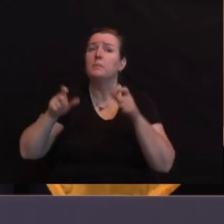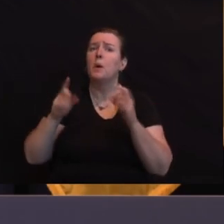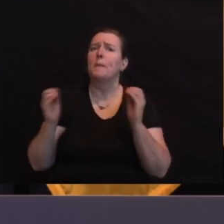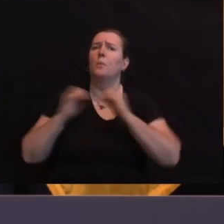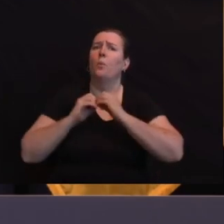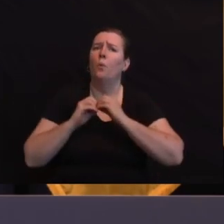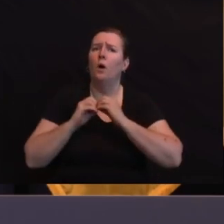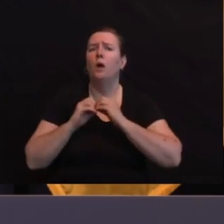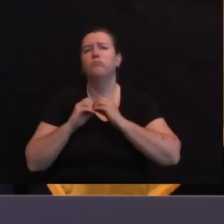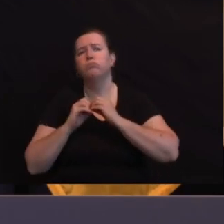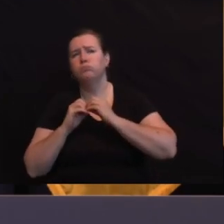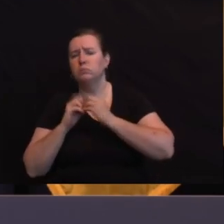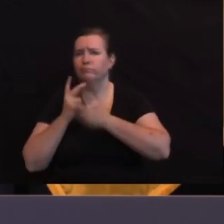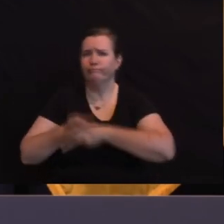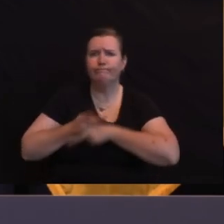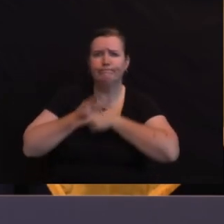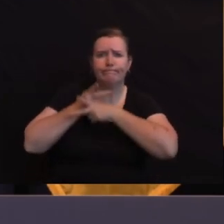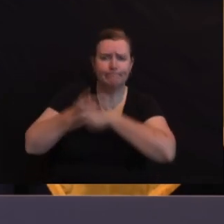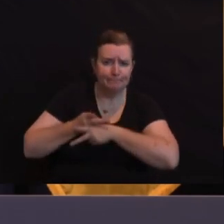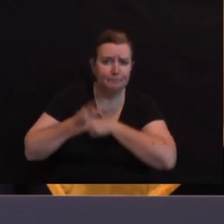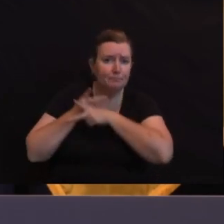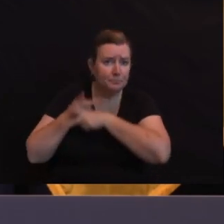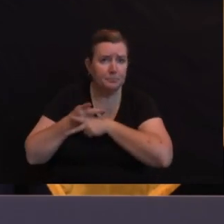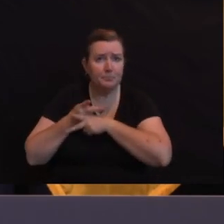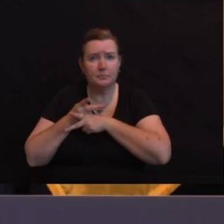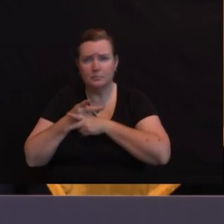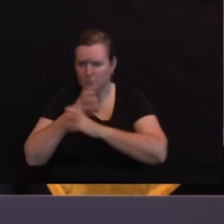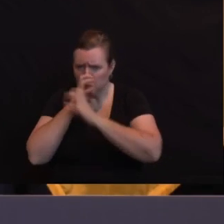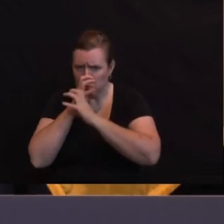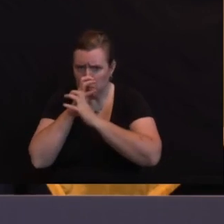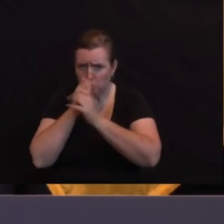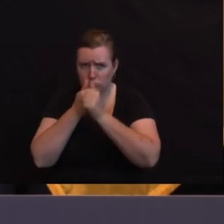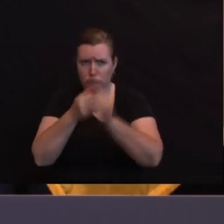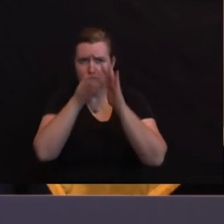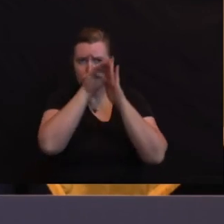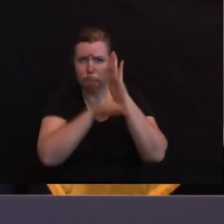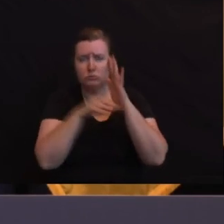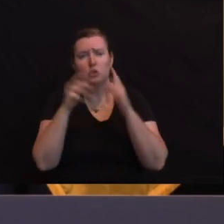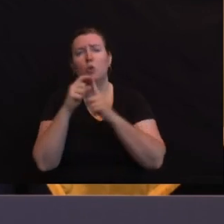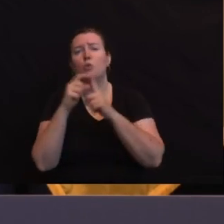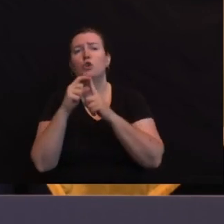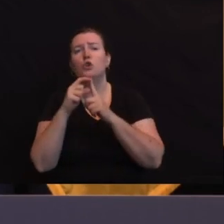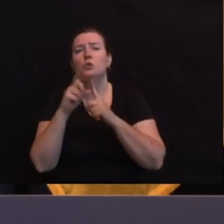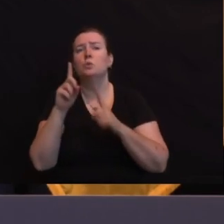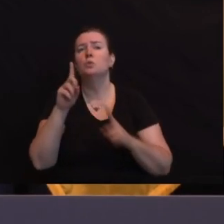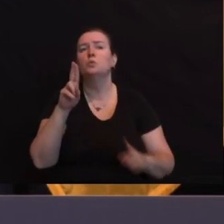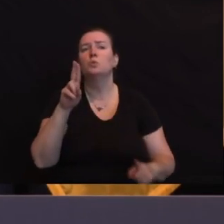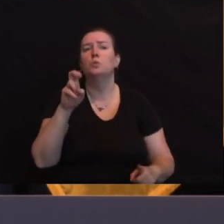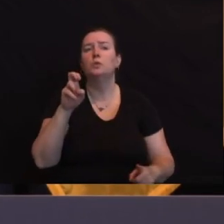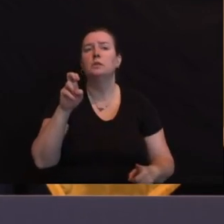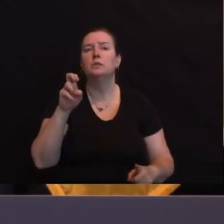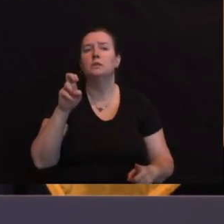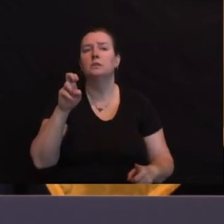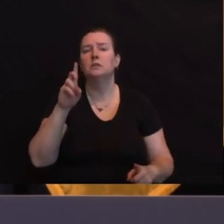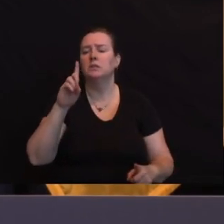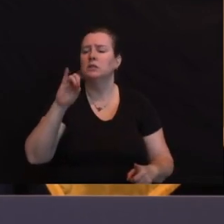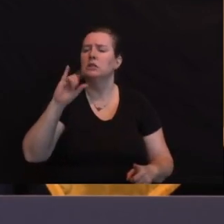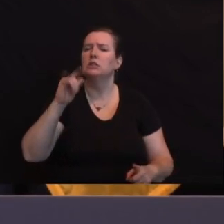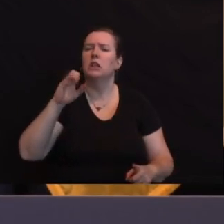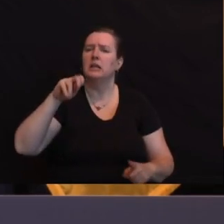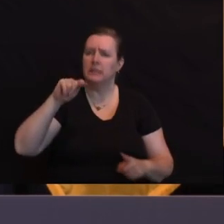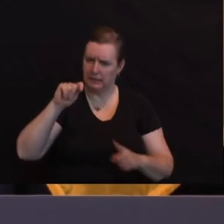in COVID-19. We need a surge in due diligence to prevent a surge in COVID-19. So let's have that surge in due diligence,